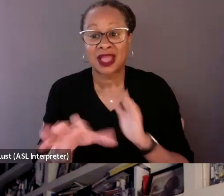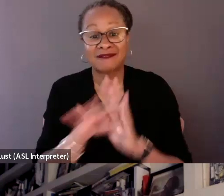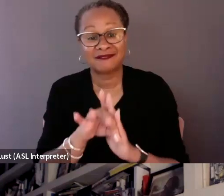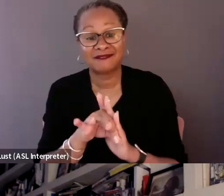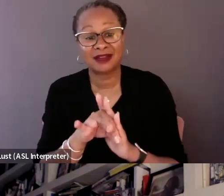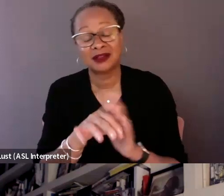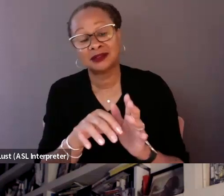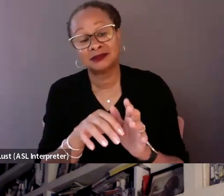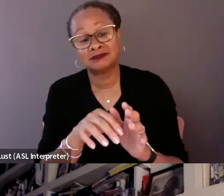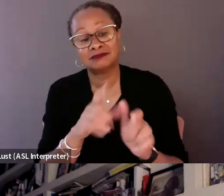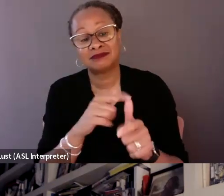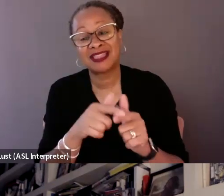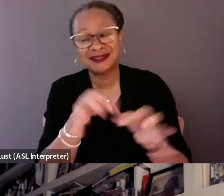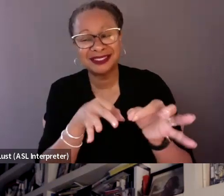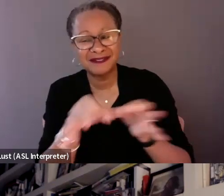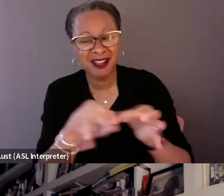define a style